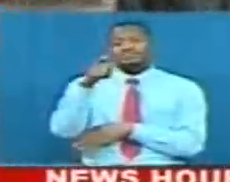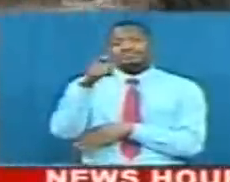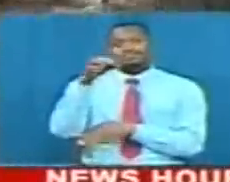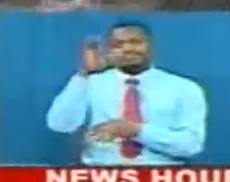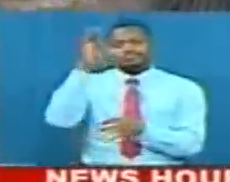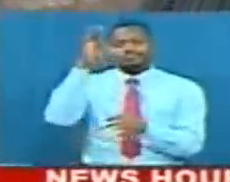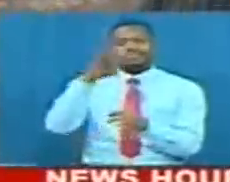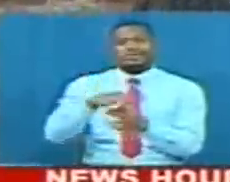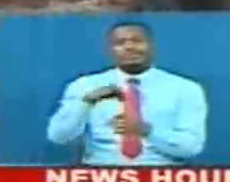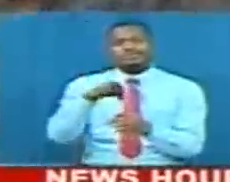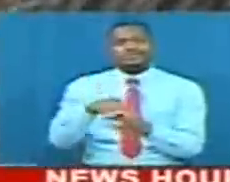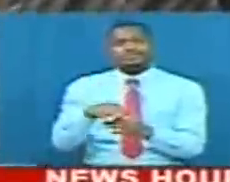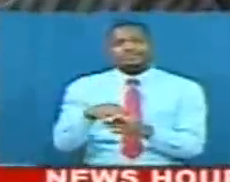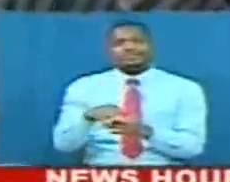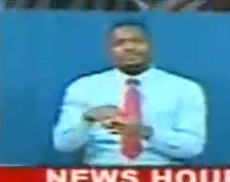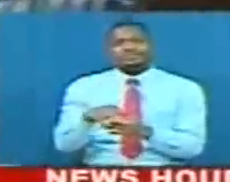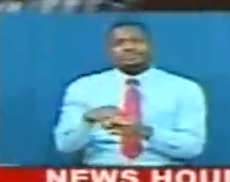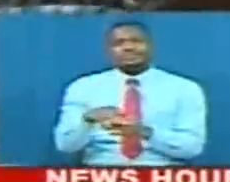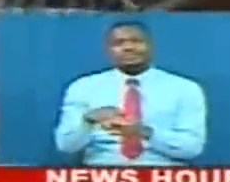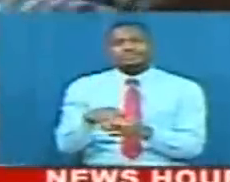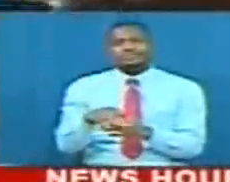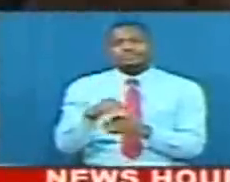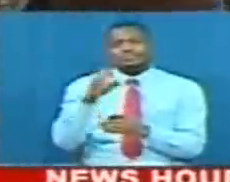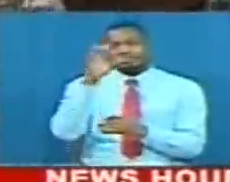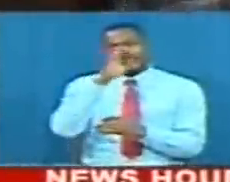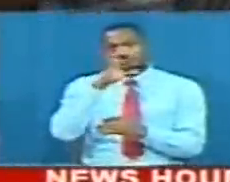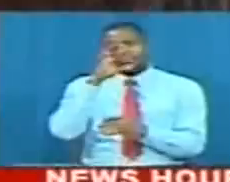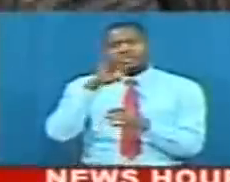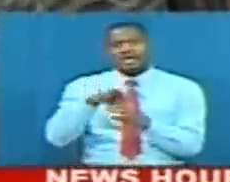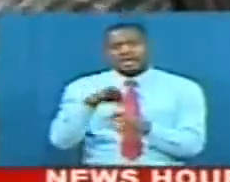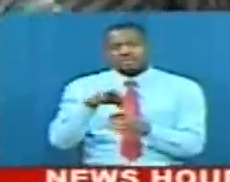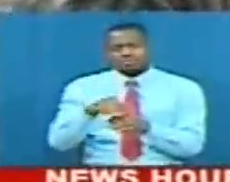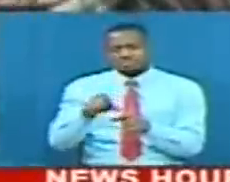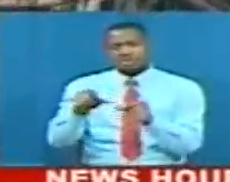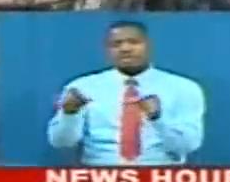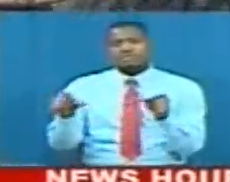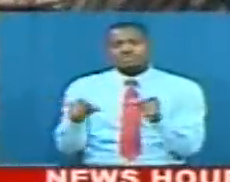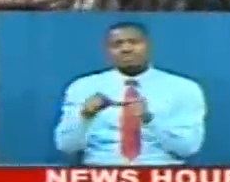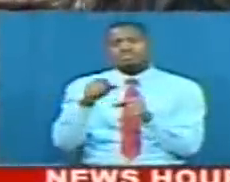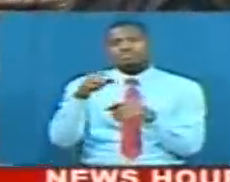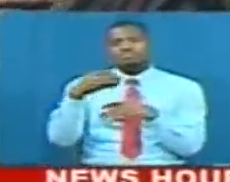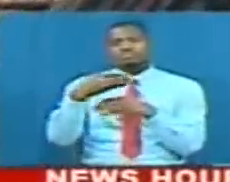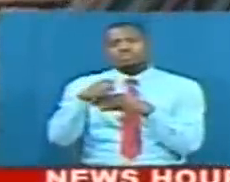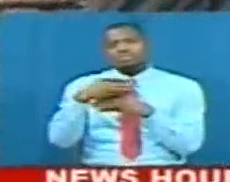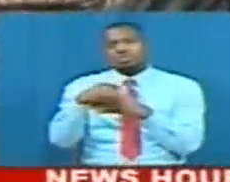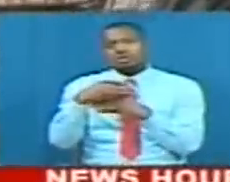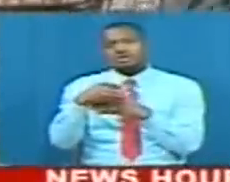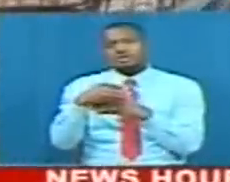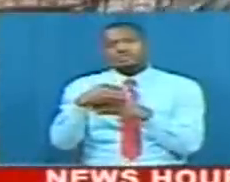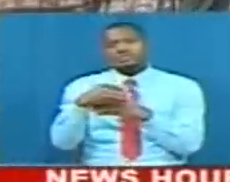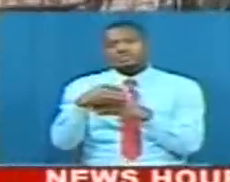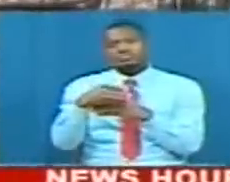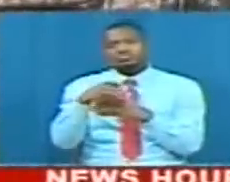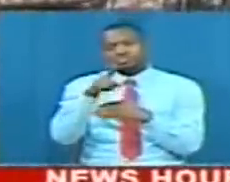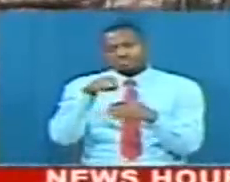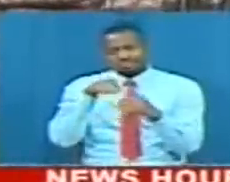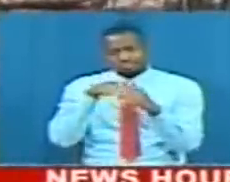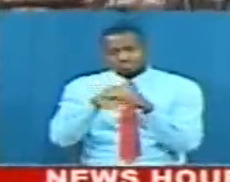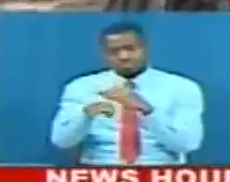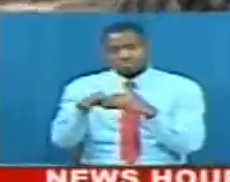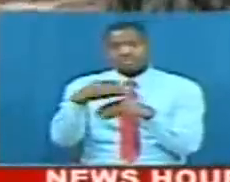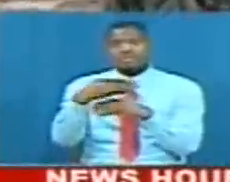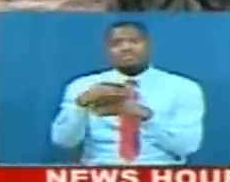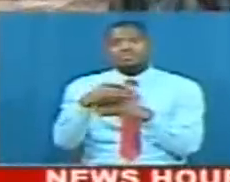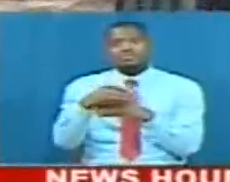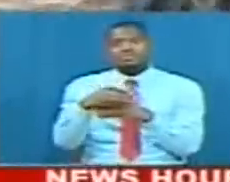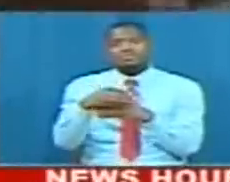you do is that this tree, you would have to look for it and plant around your gate, maybe in between the where you are going to